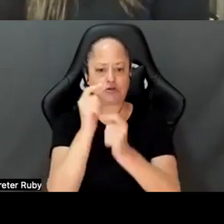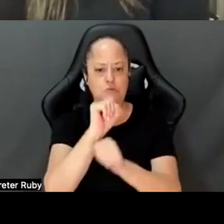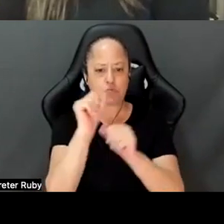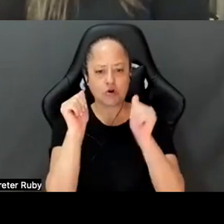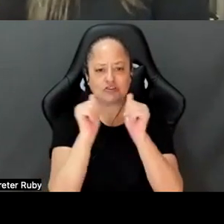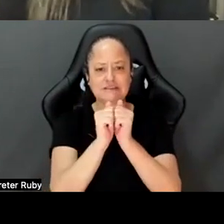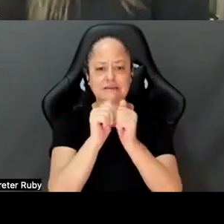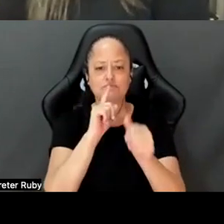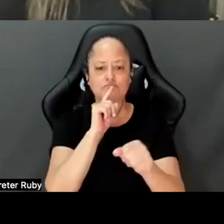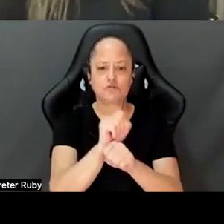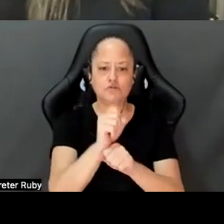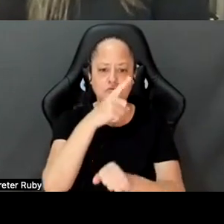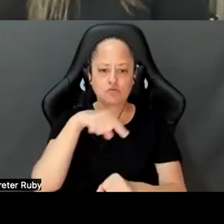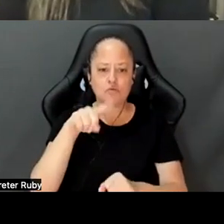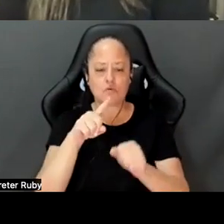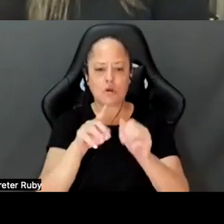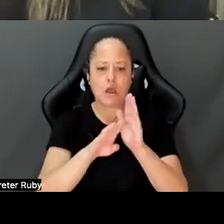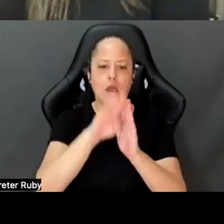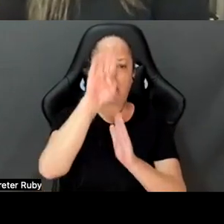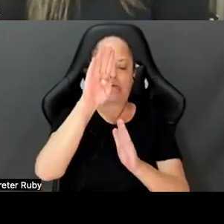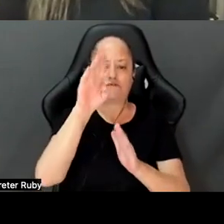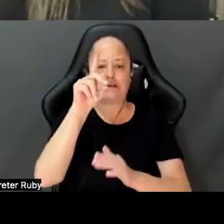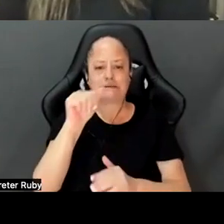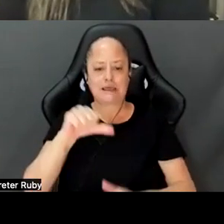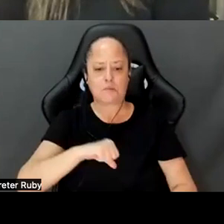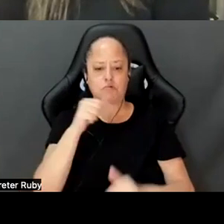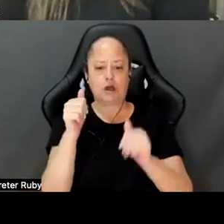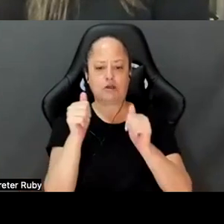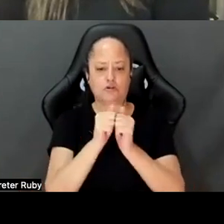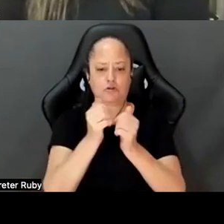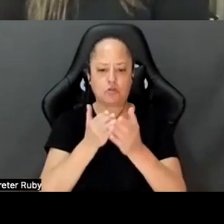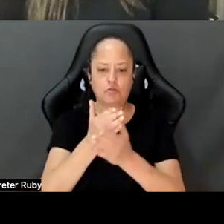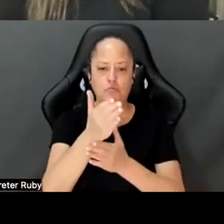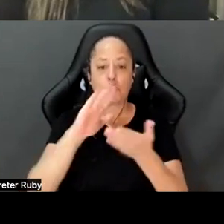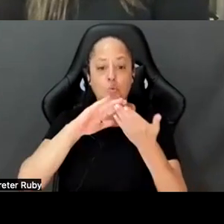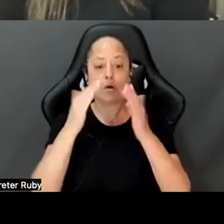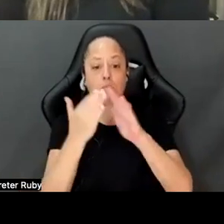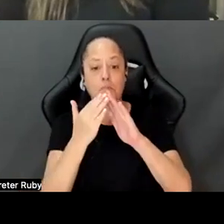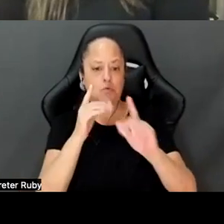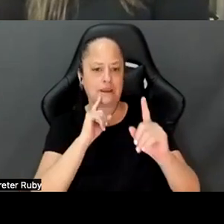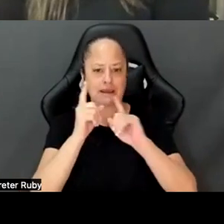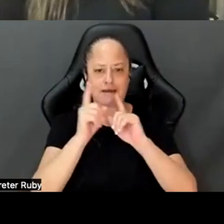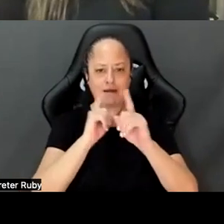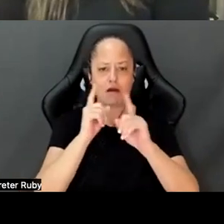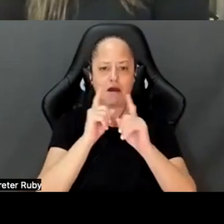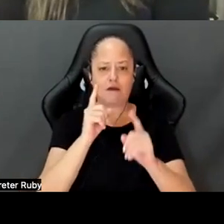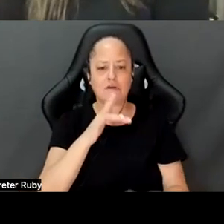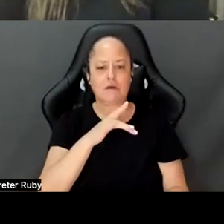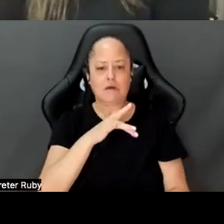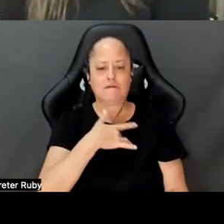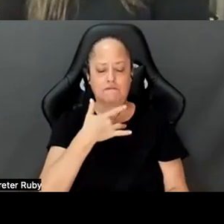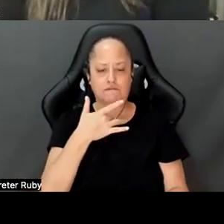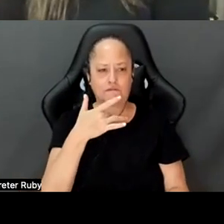together to ensure that we are elevating disabled pride together through community and conversation. I feel compelled to